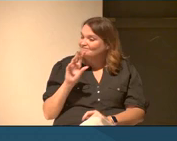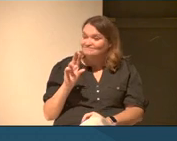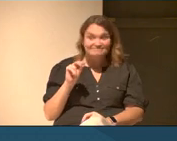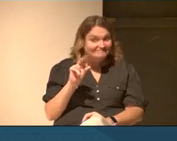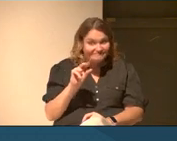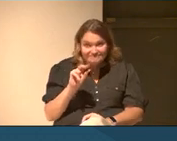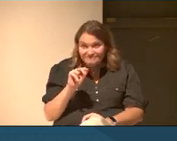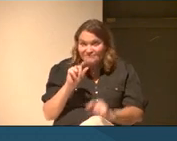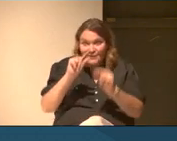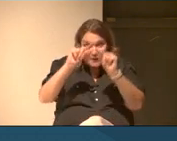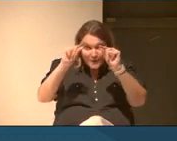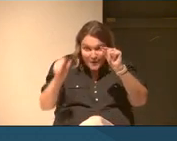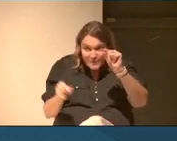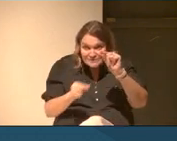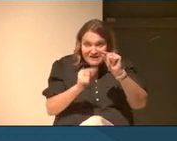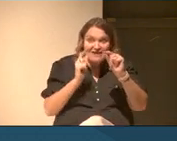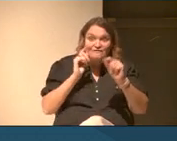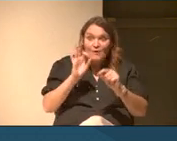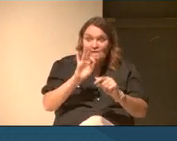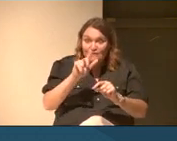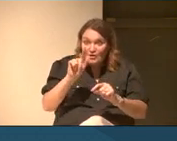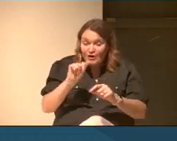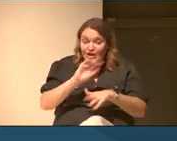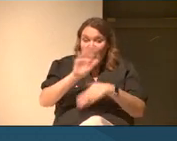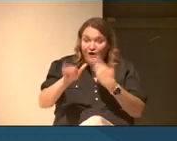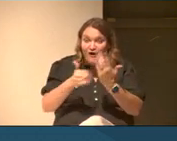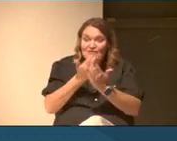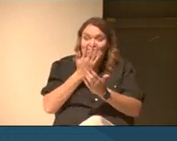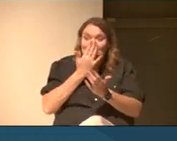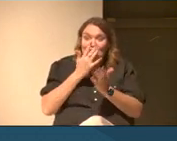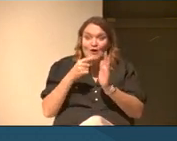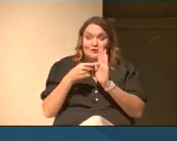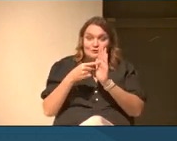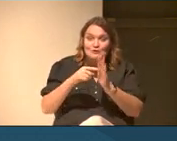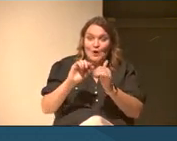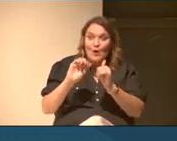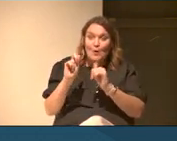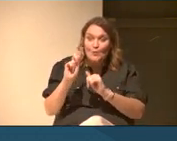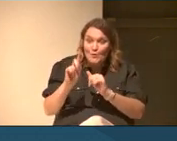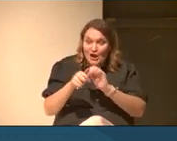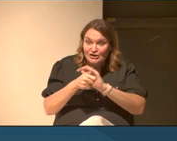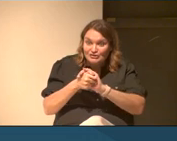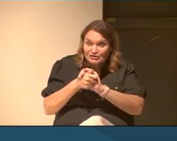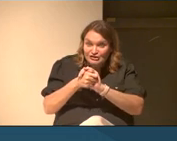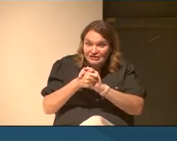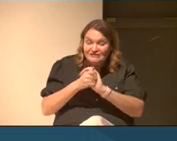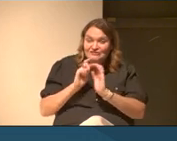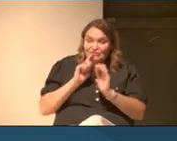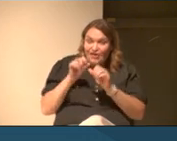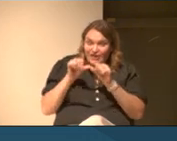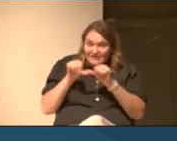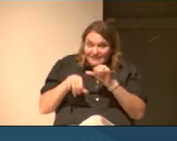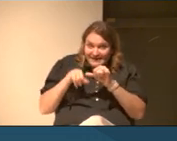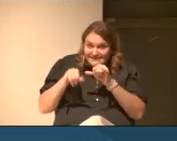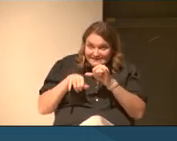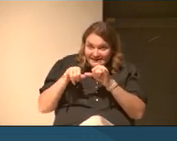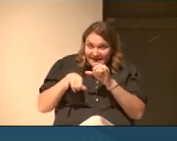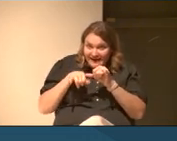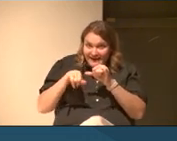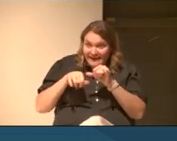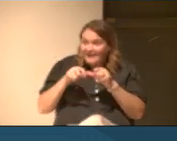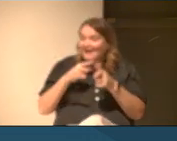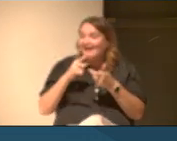Florida. All those places in color show you where sea turtles have been nesting. And on the right, you see that curve where you can see